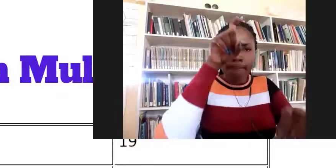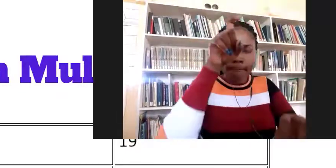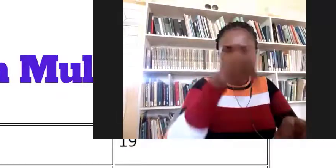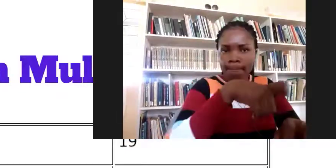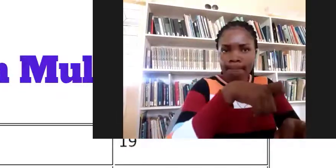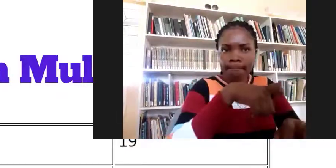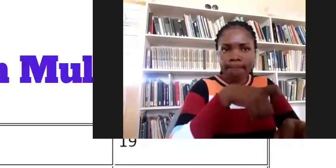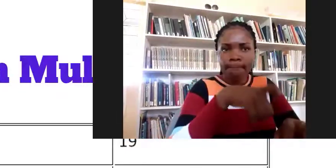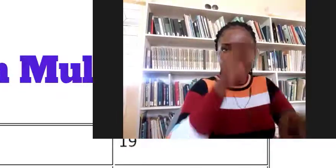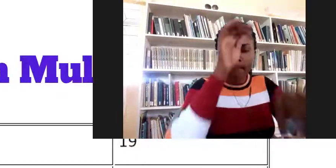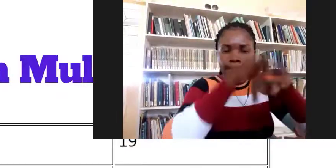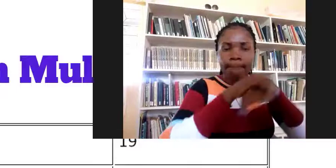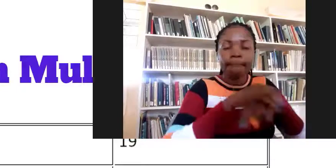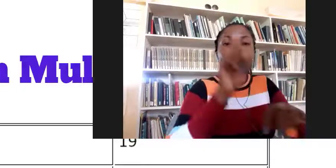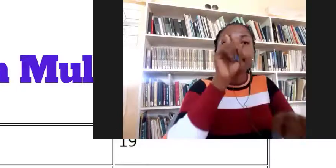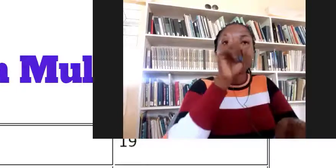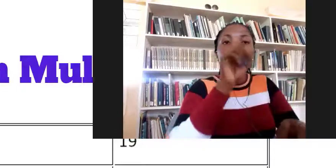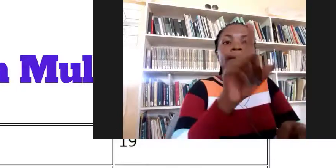side.